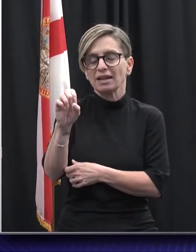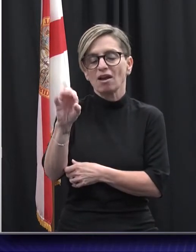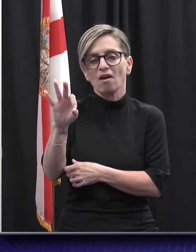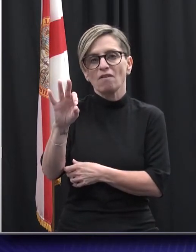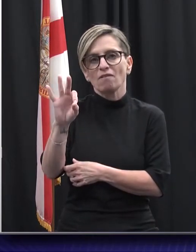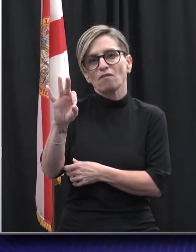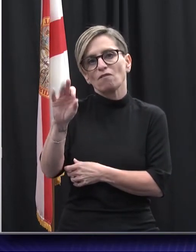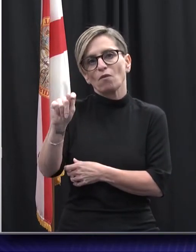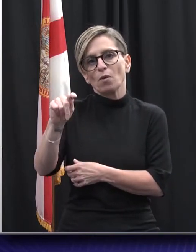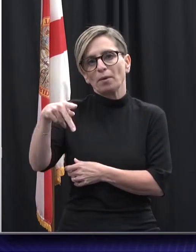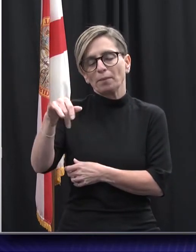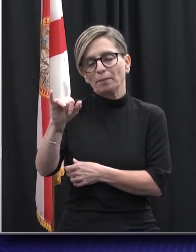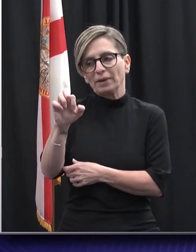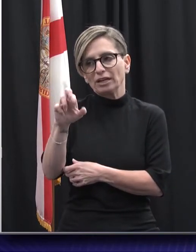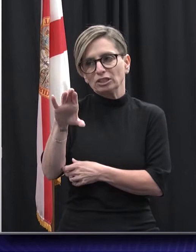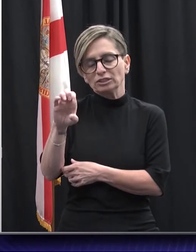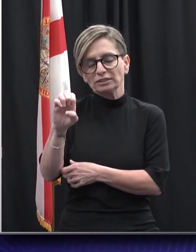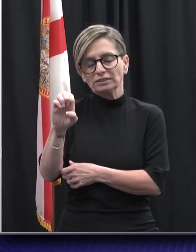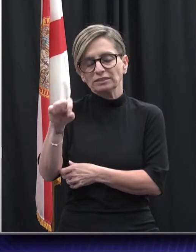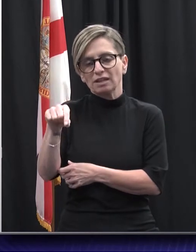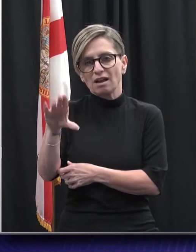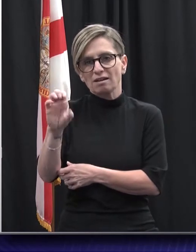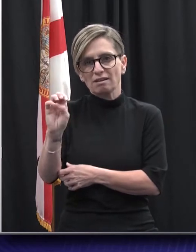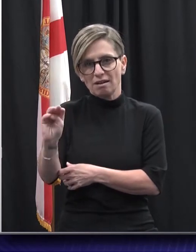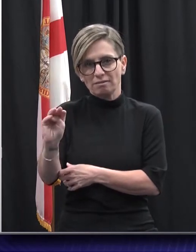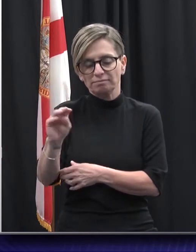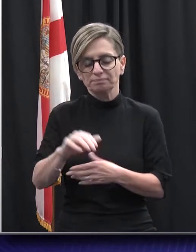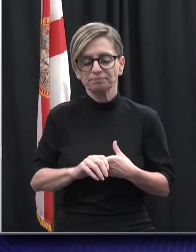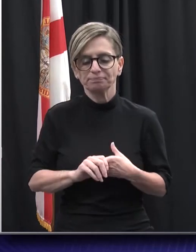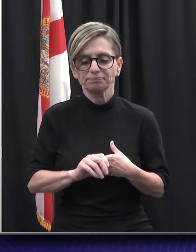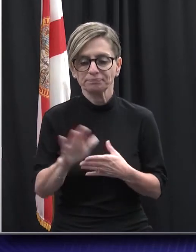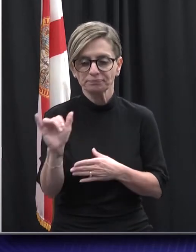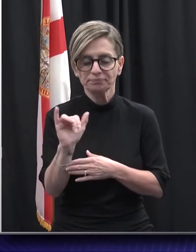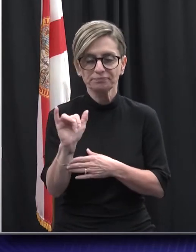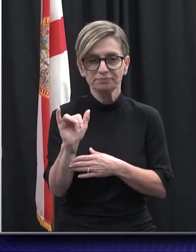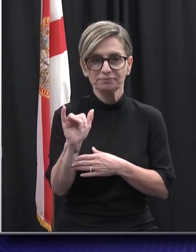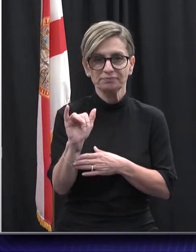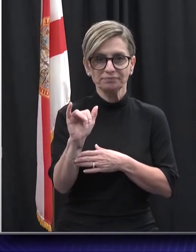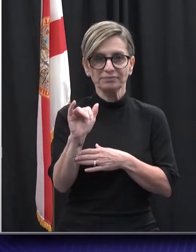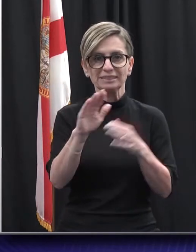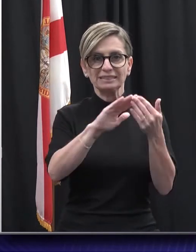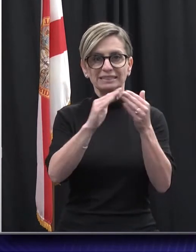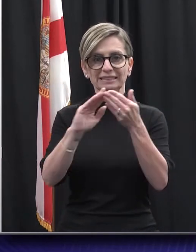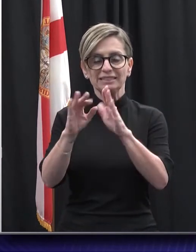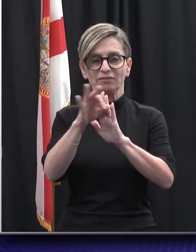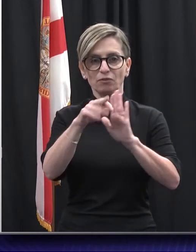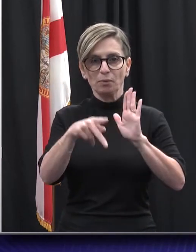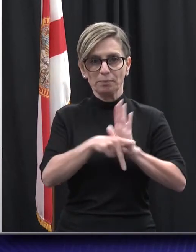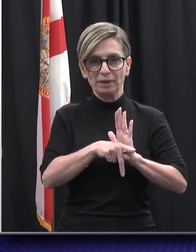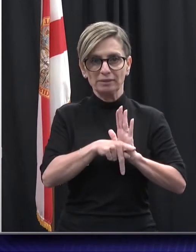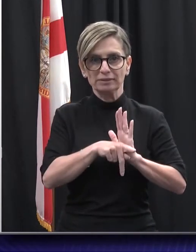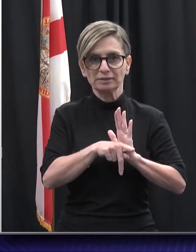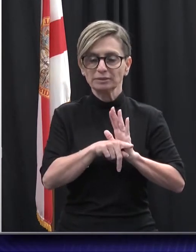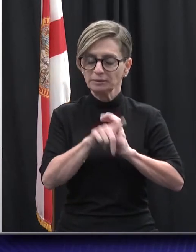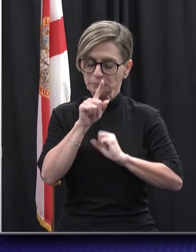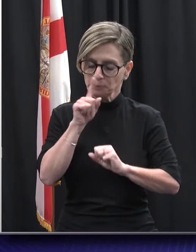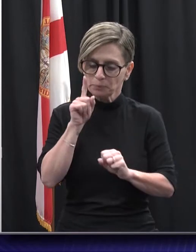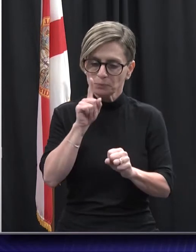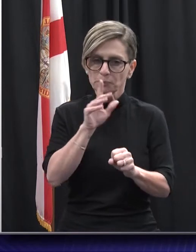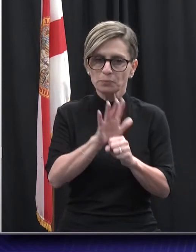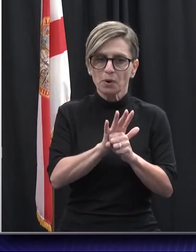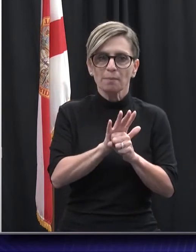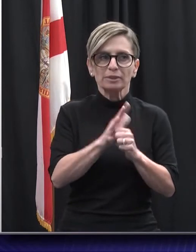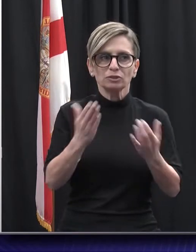www.cityoffortpierce.com. Like the City of Fort Pierce, the Fort Pierce Utilities Authority remains committed to providing all